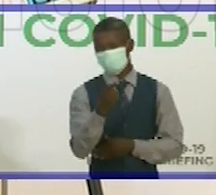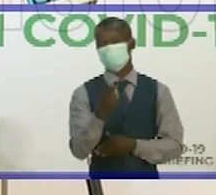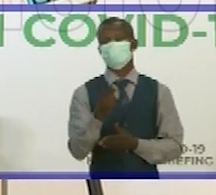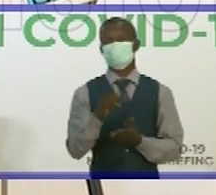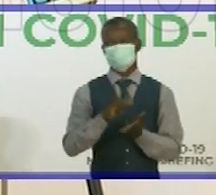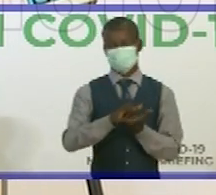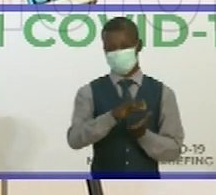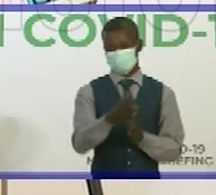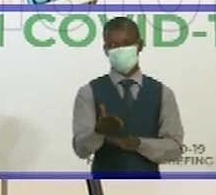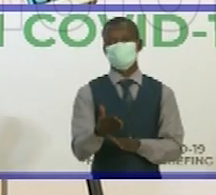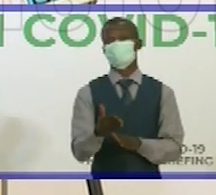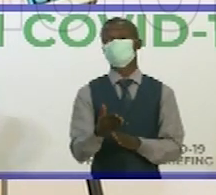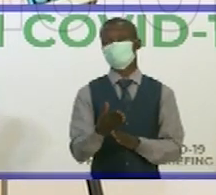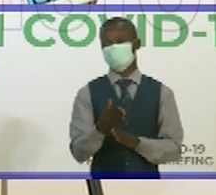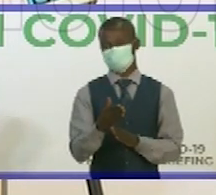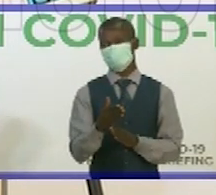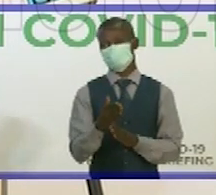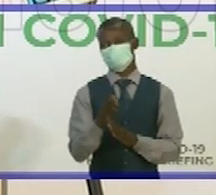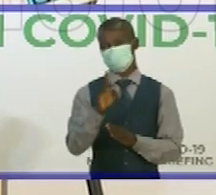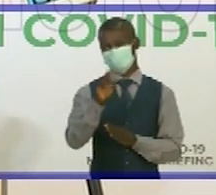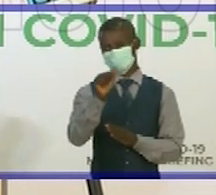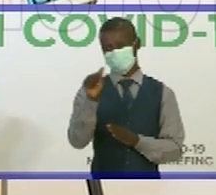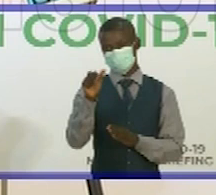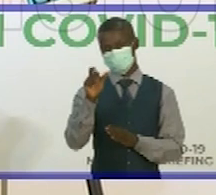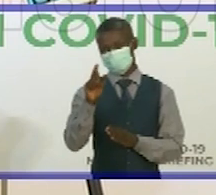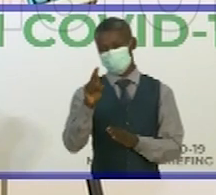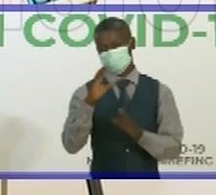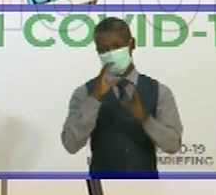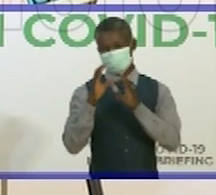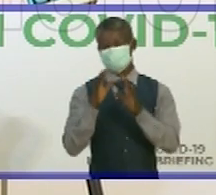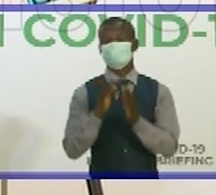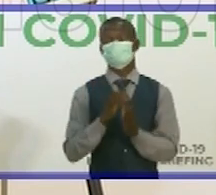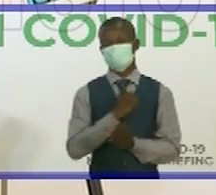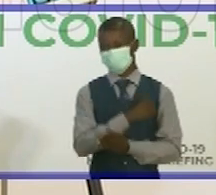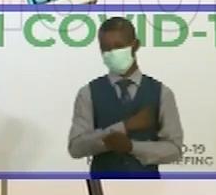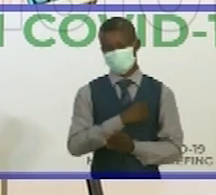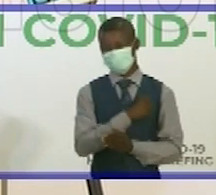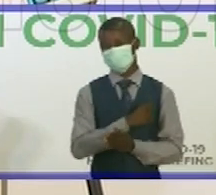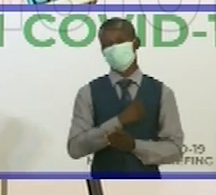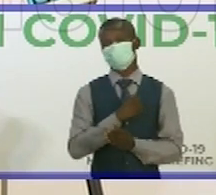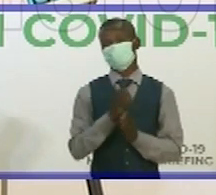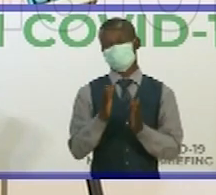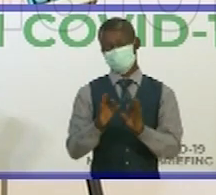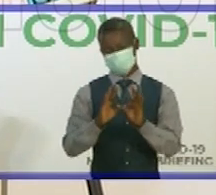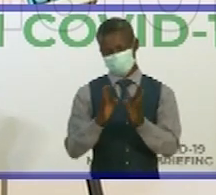I think we said that communication. I deeply regret my condolence to the person and to the family. It's a deep